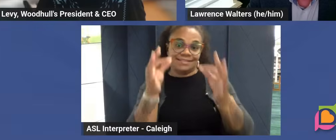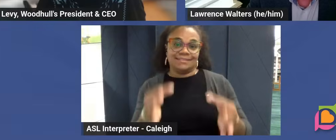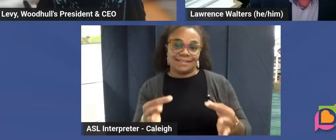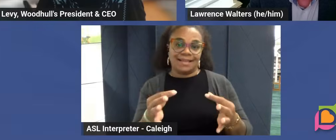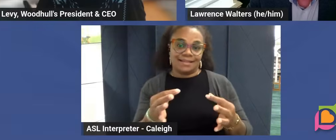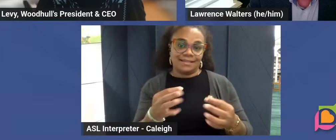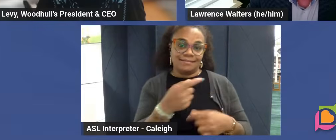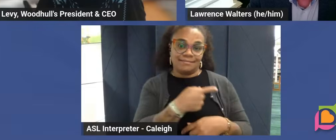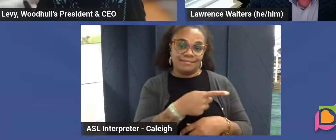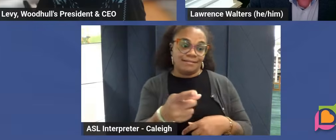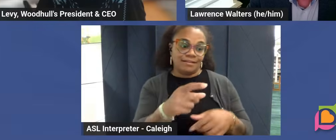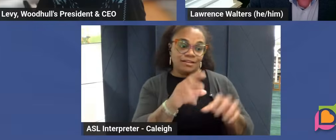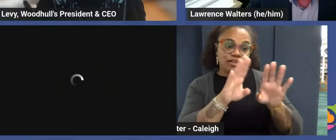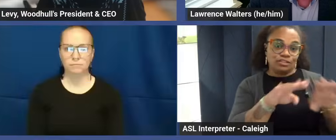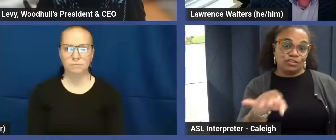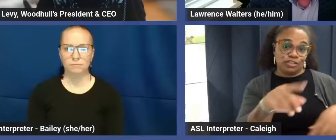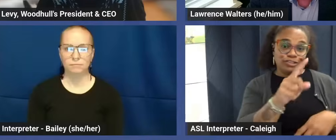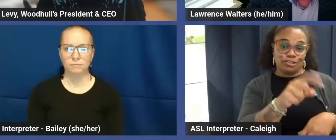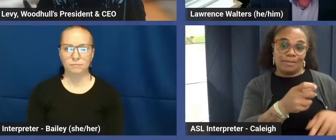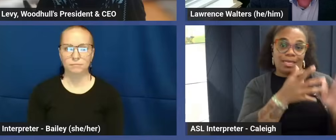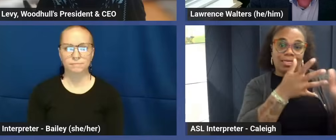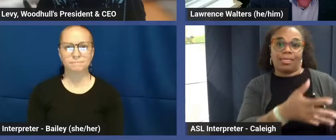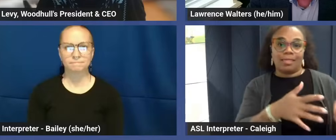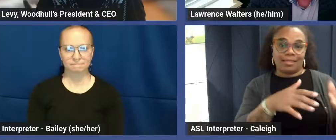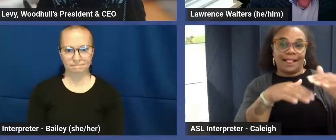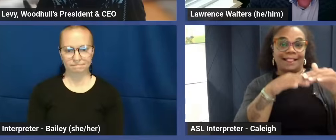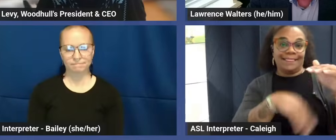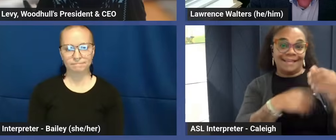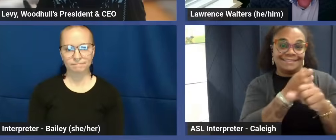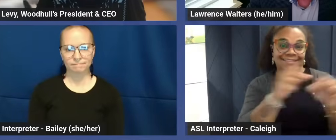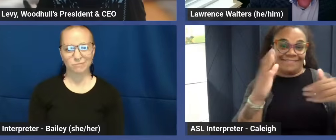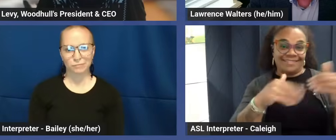safe than they were before